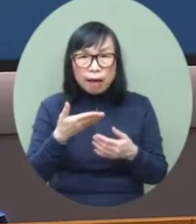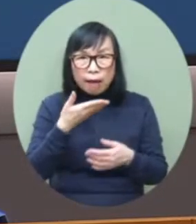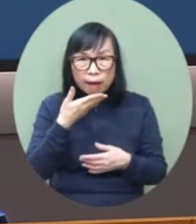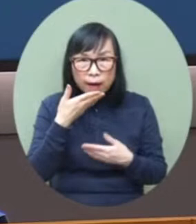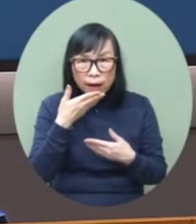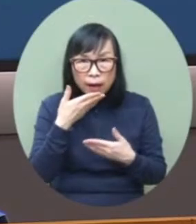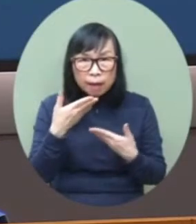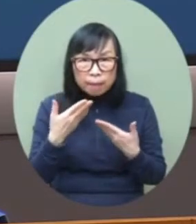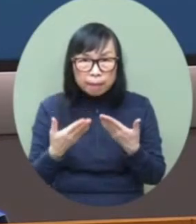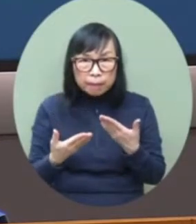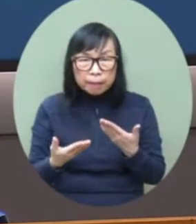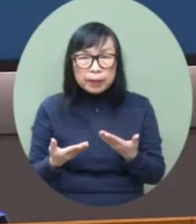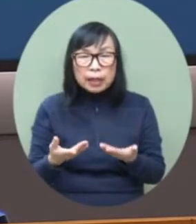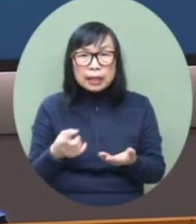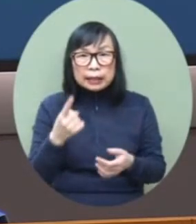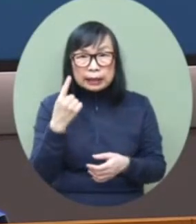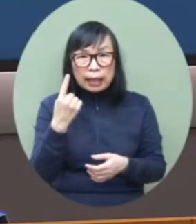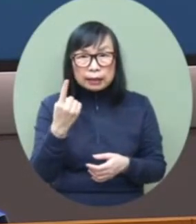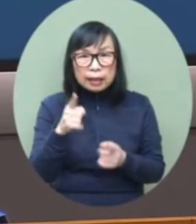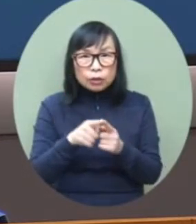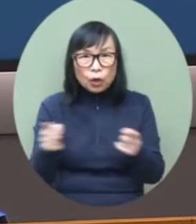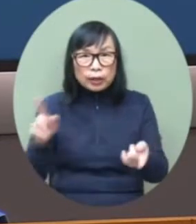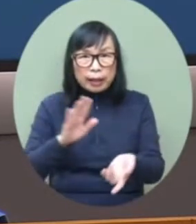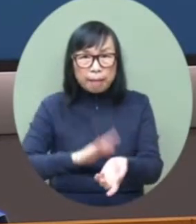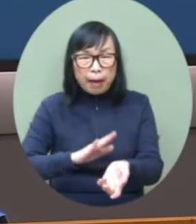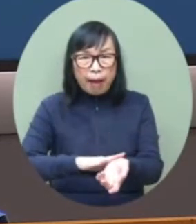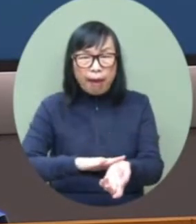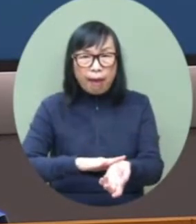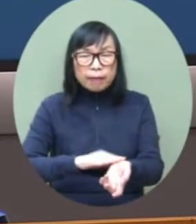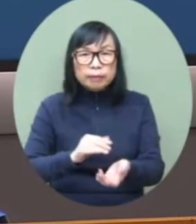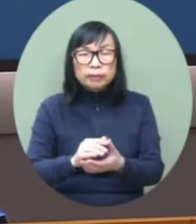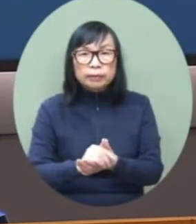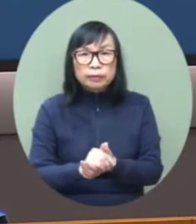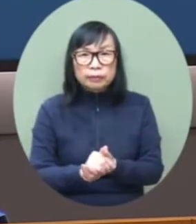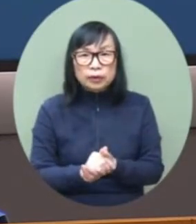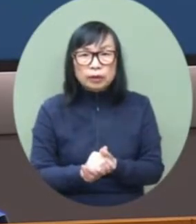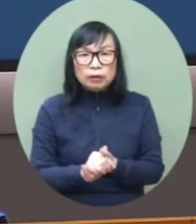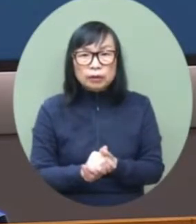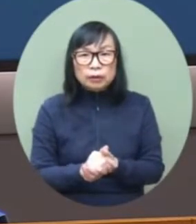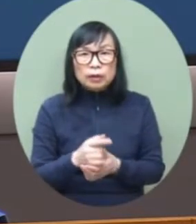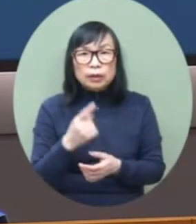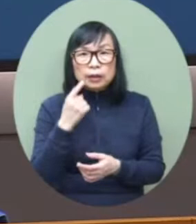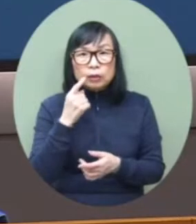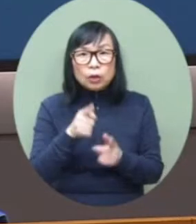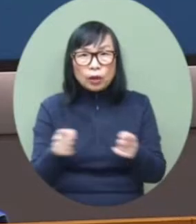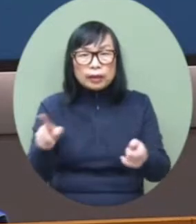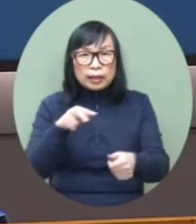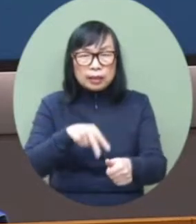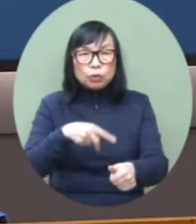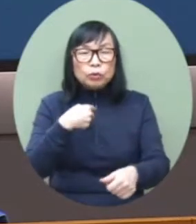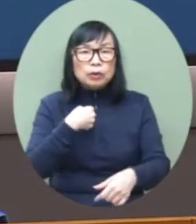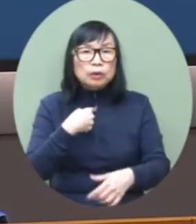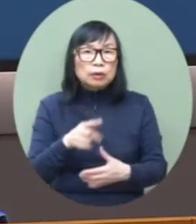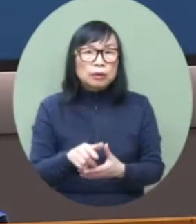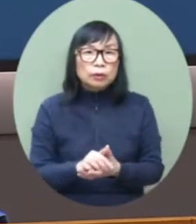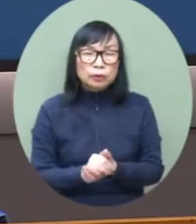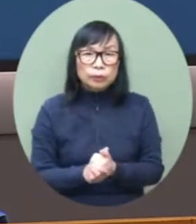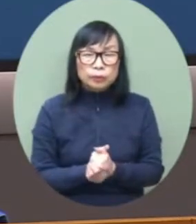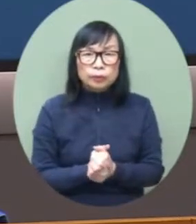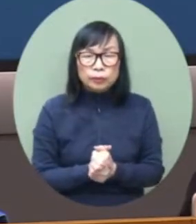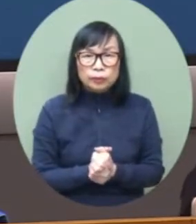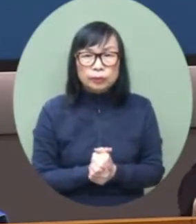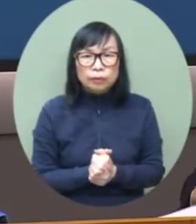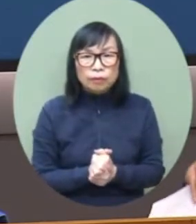10 females. The youngest patient was a chronically